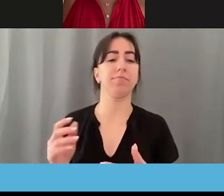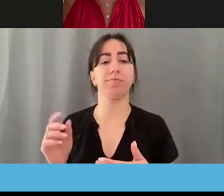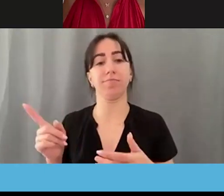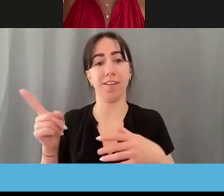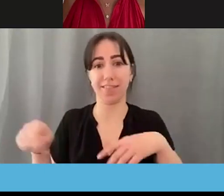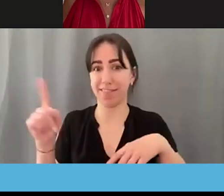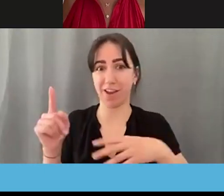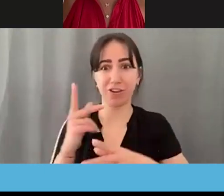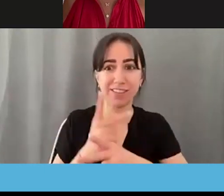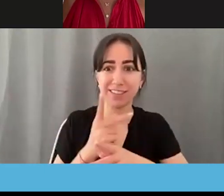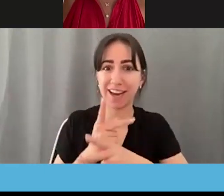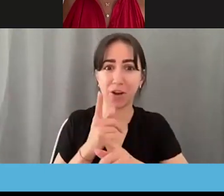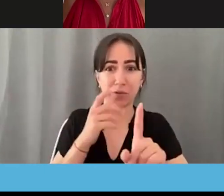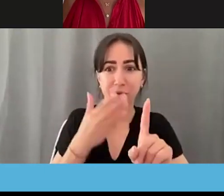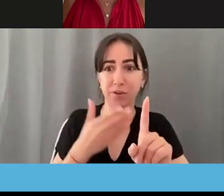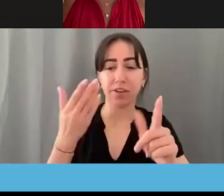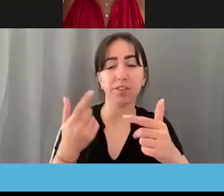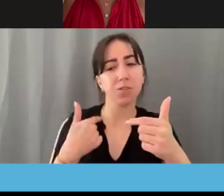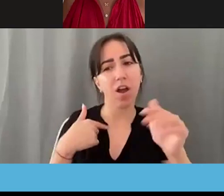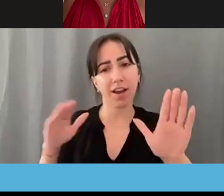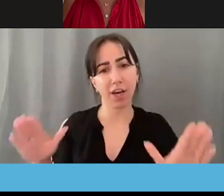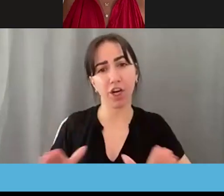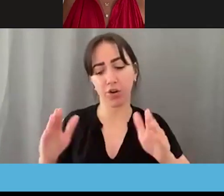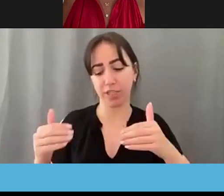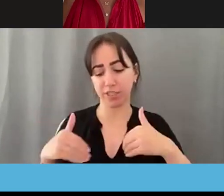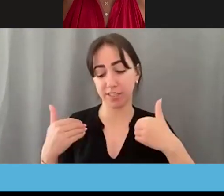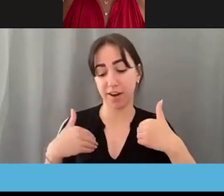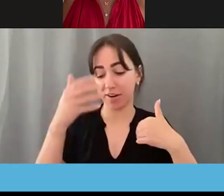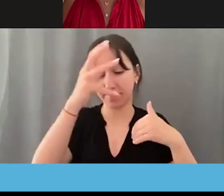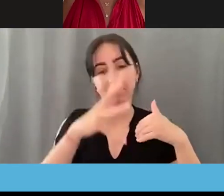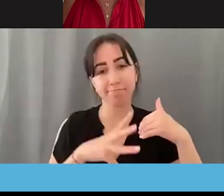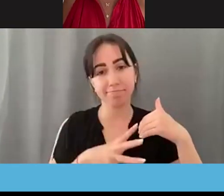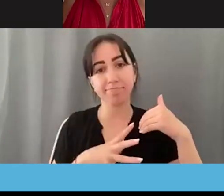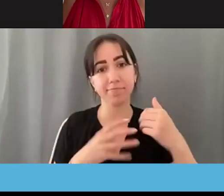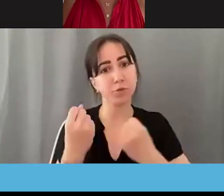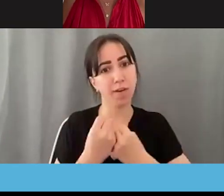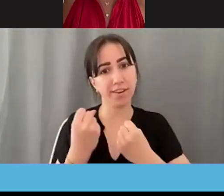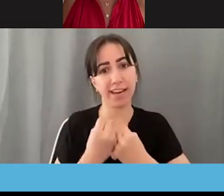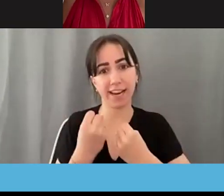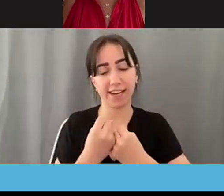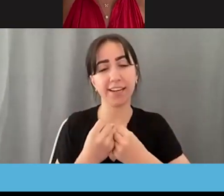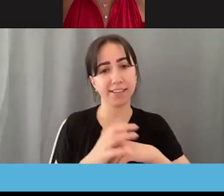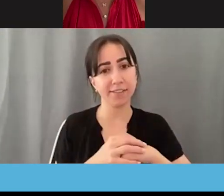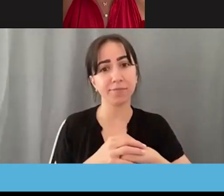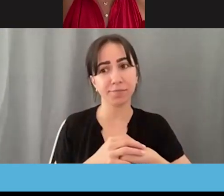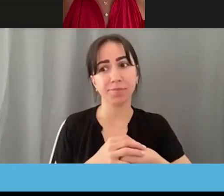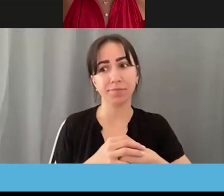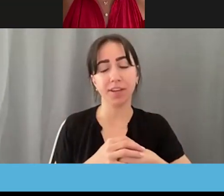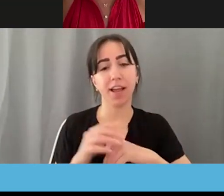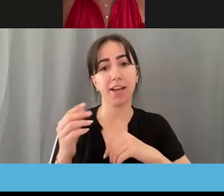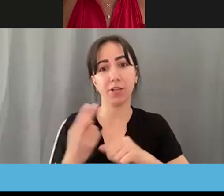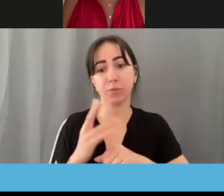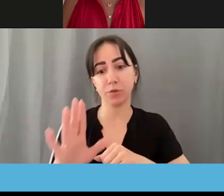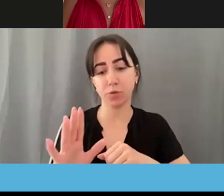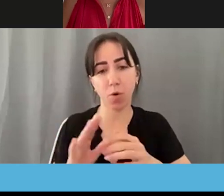the ones taking care of you. So I would just encourage our young men too, to be an advocate and speak up, use your